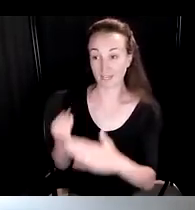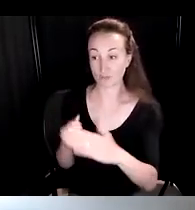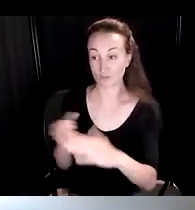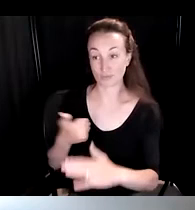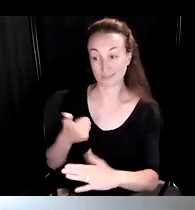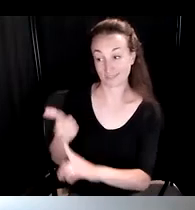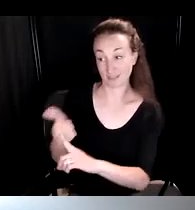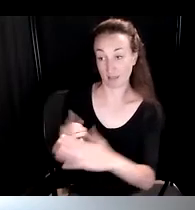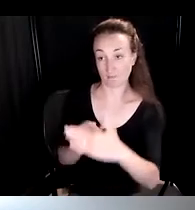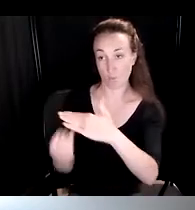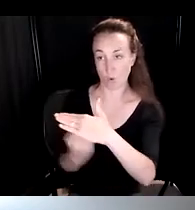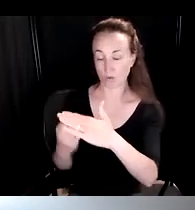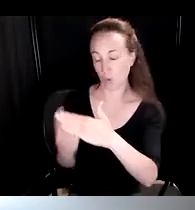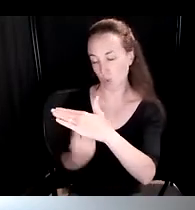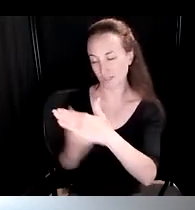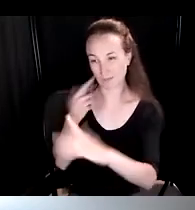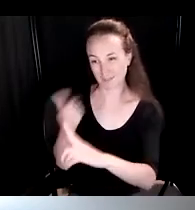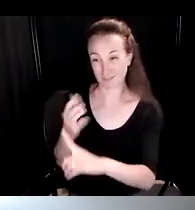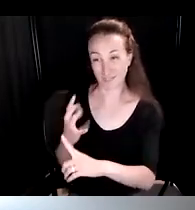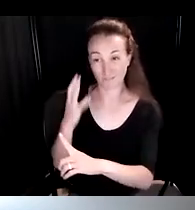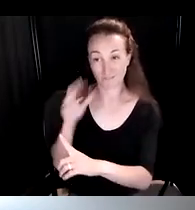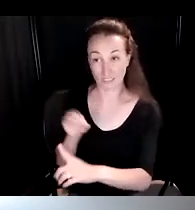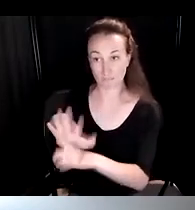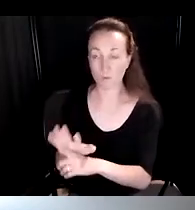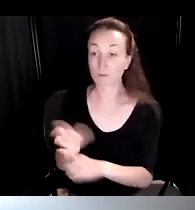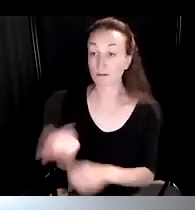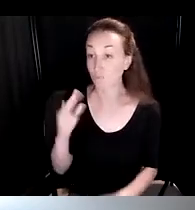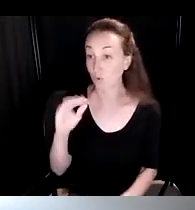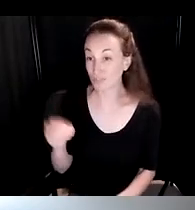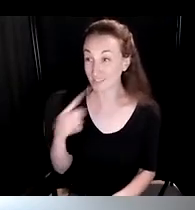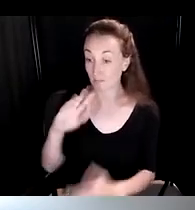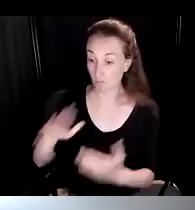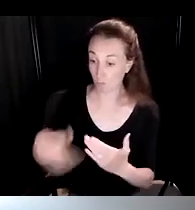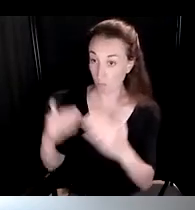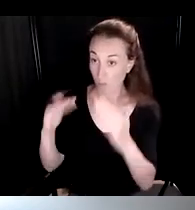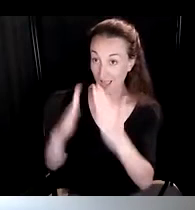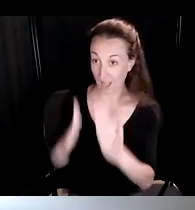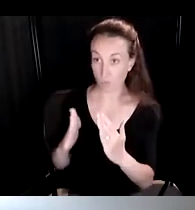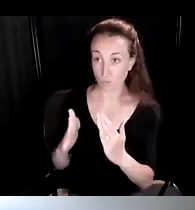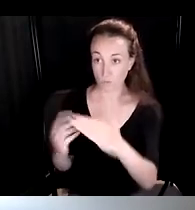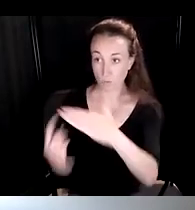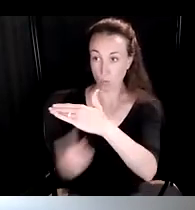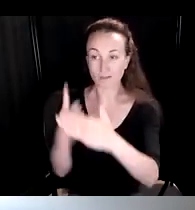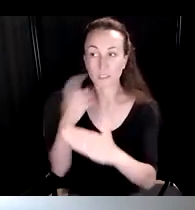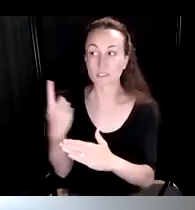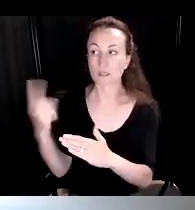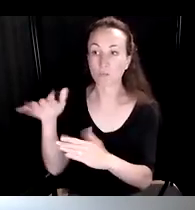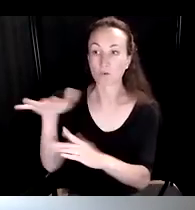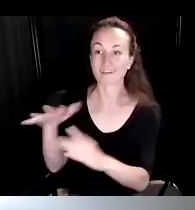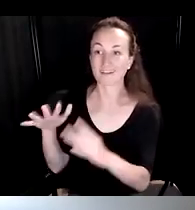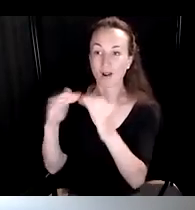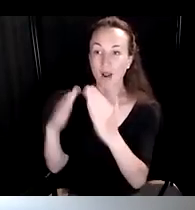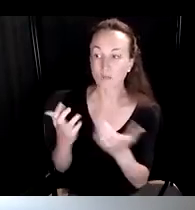were exposed, 4% reported that they had to do some sort of household quarantine, which was because one of their household members was exposed to